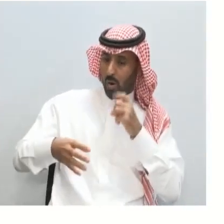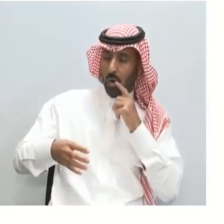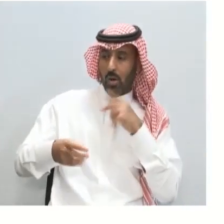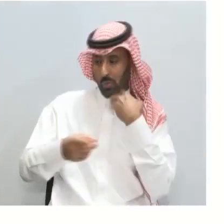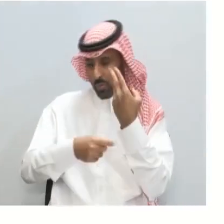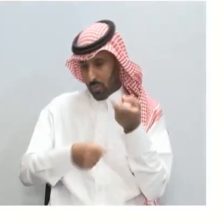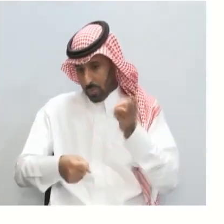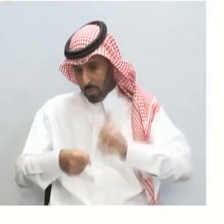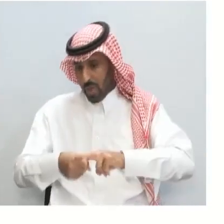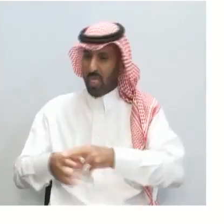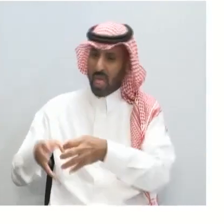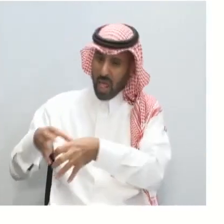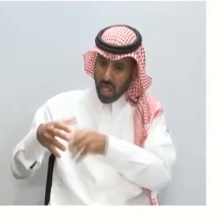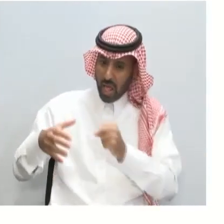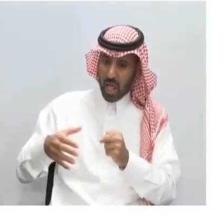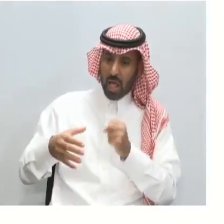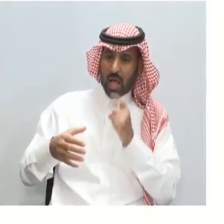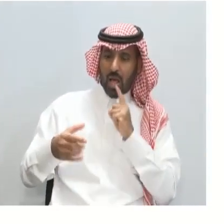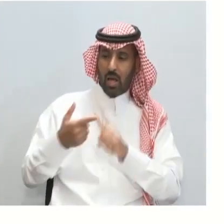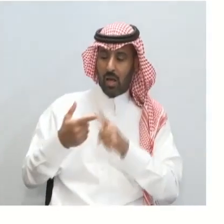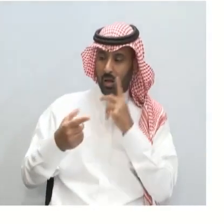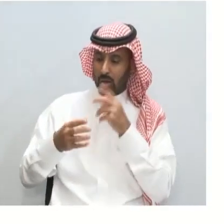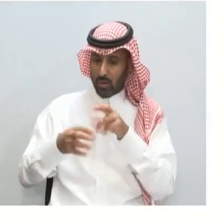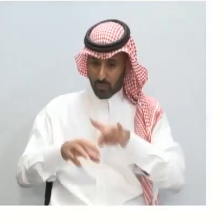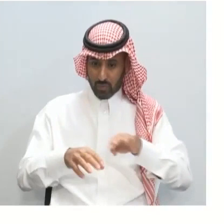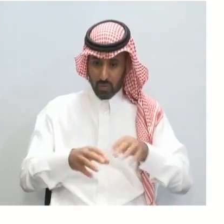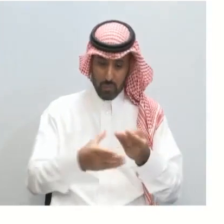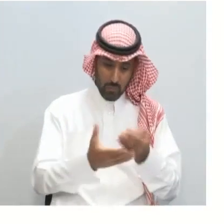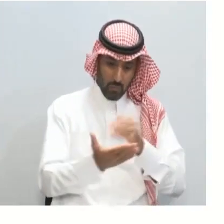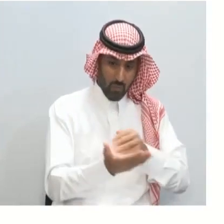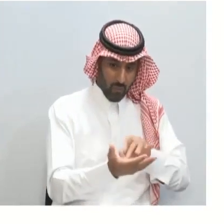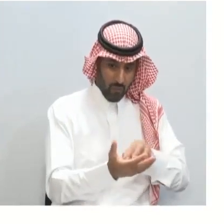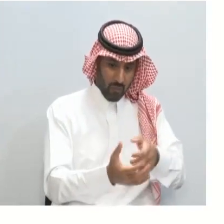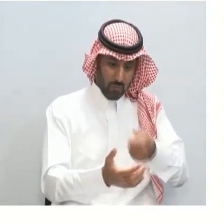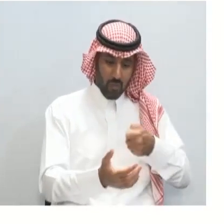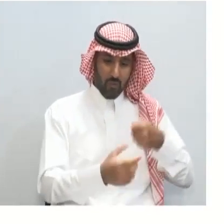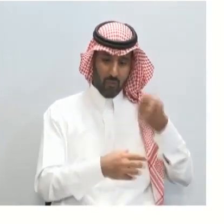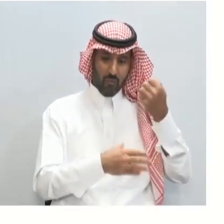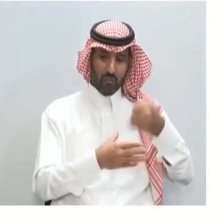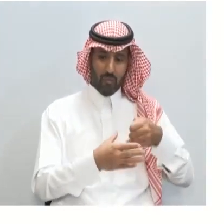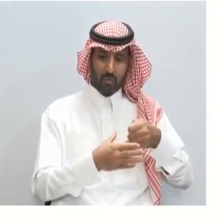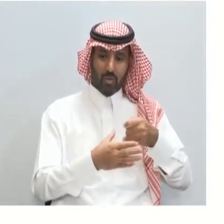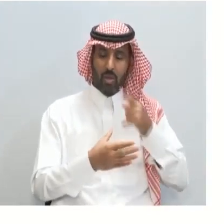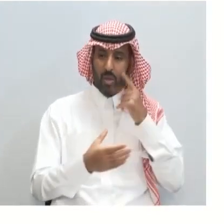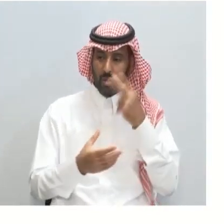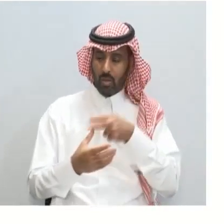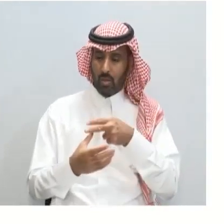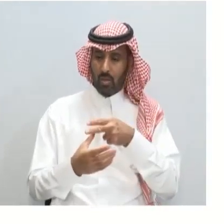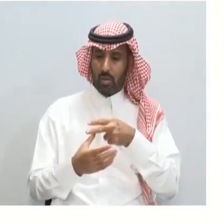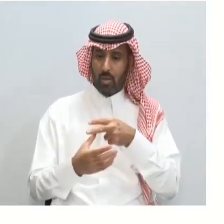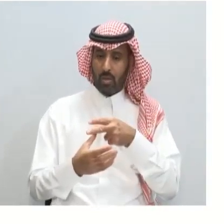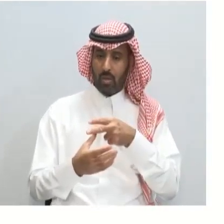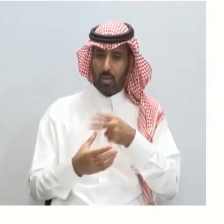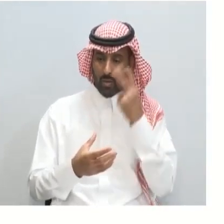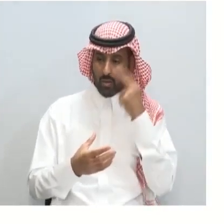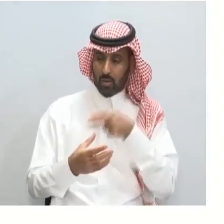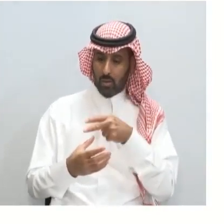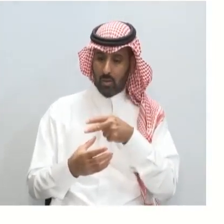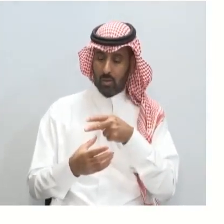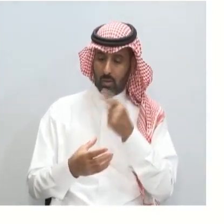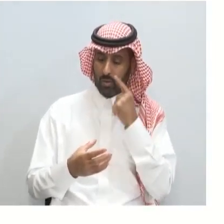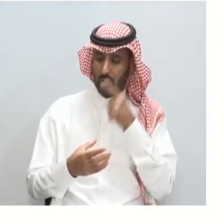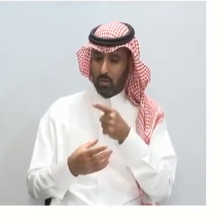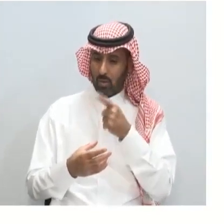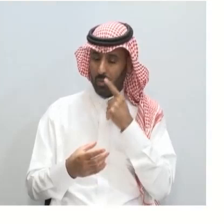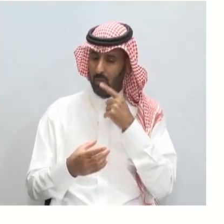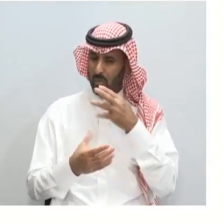steal again. Do you think he might even steal from the cash register? Khalid, I wouldn't put it past him. Majid, it seems to me that you may